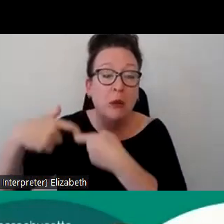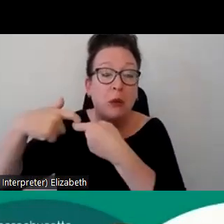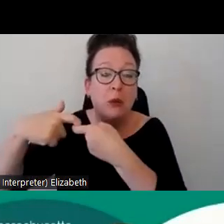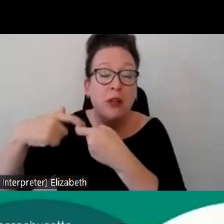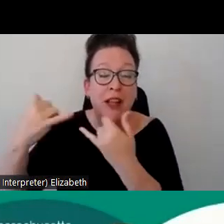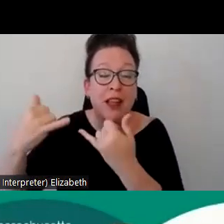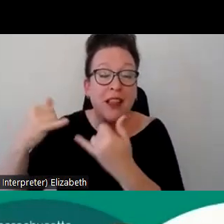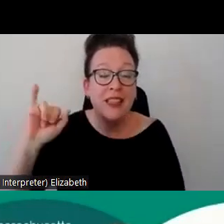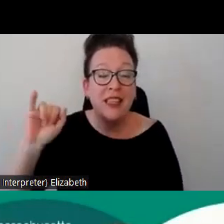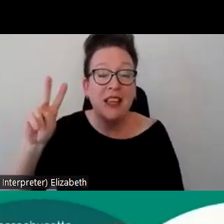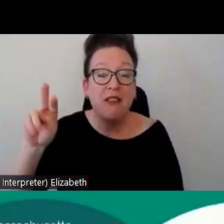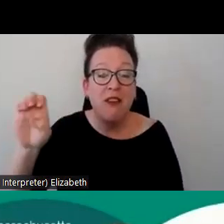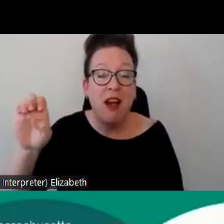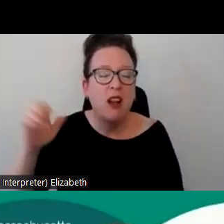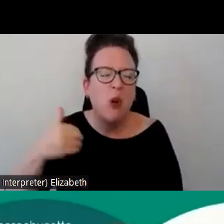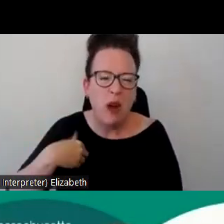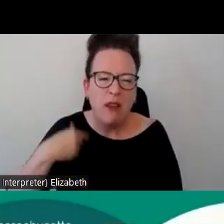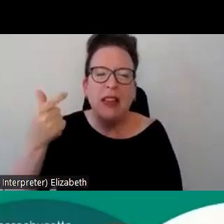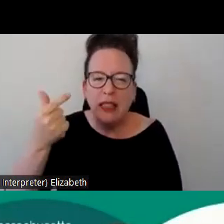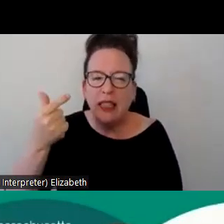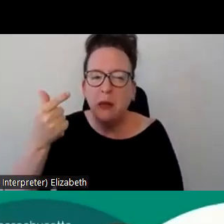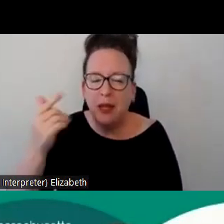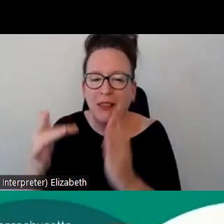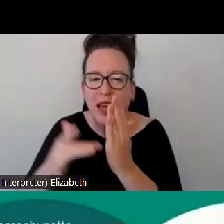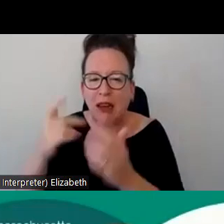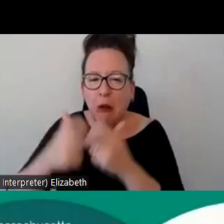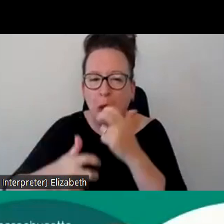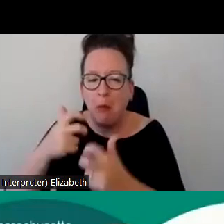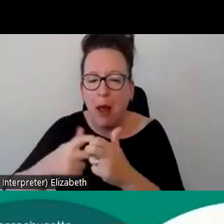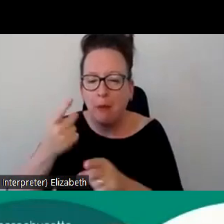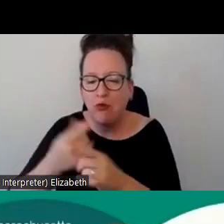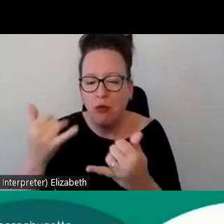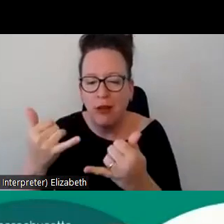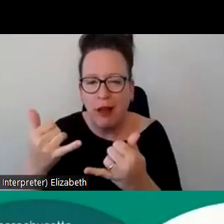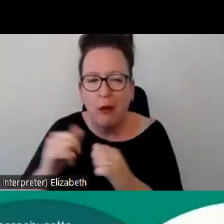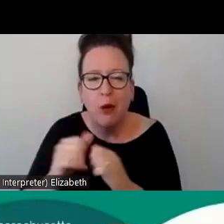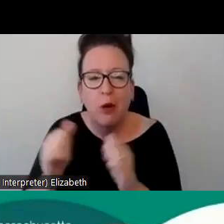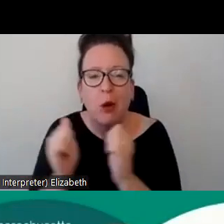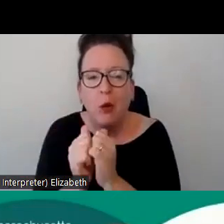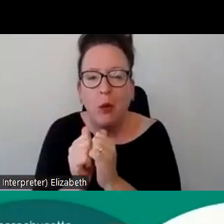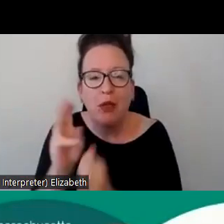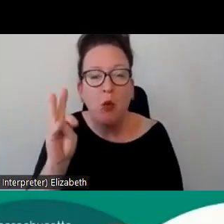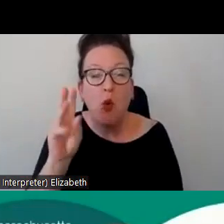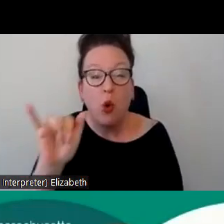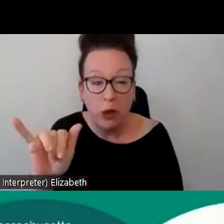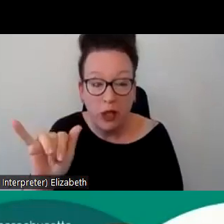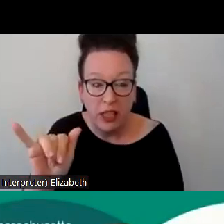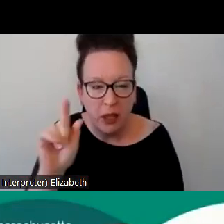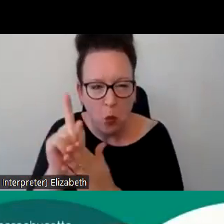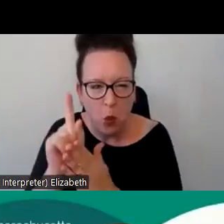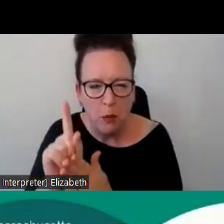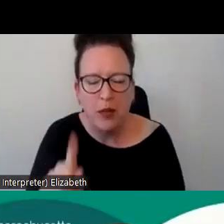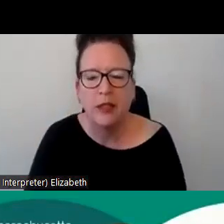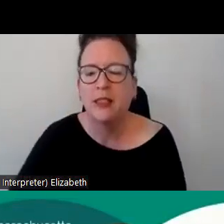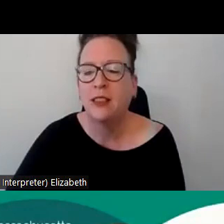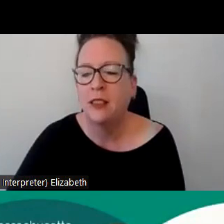is Yvonne. We're having a little bit of technical difficulty with Wordly at the moment. Sure. And we want to